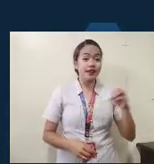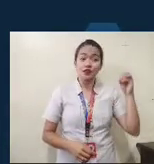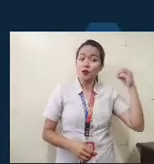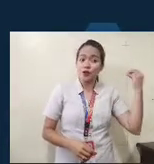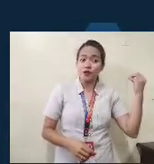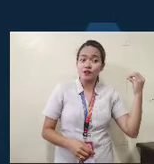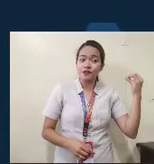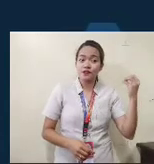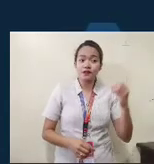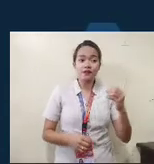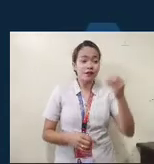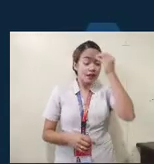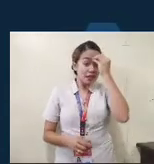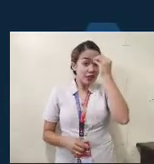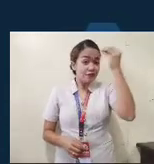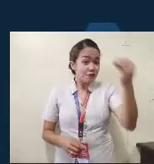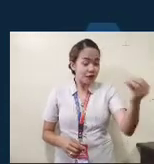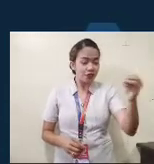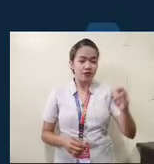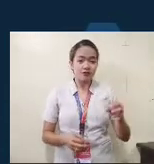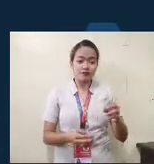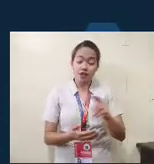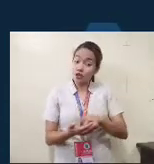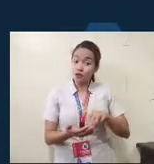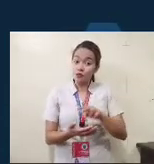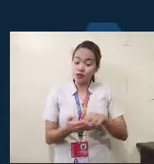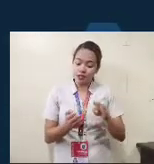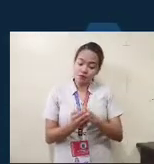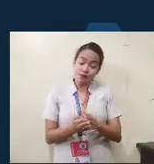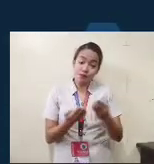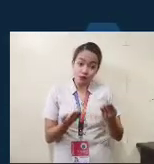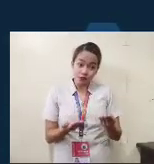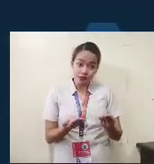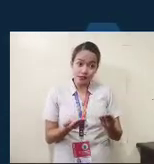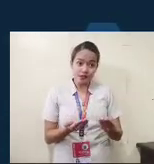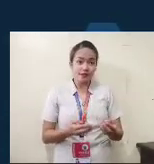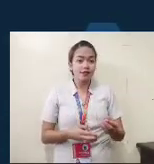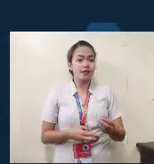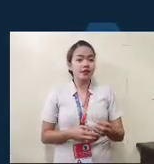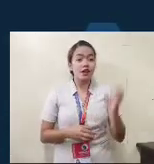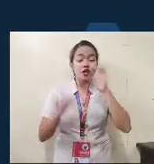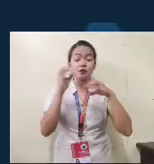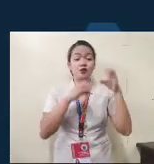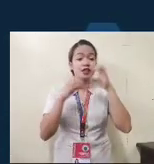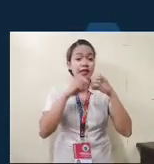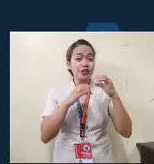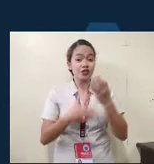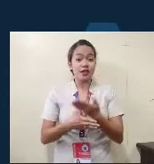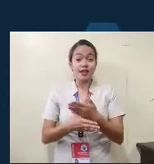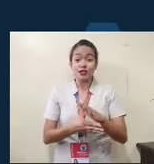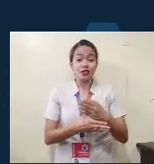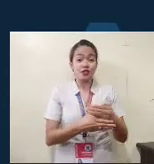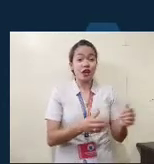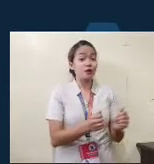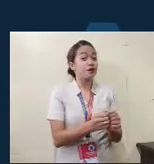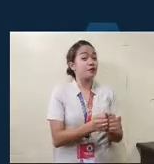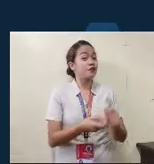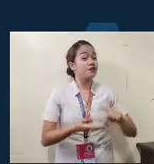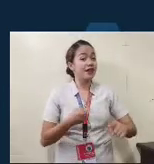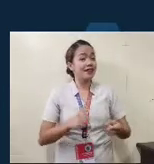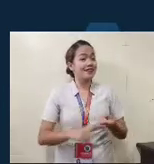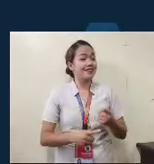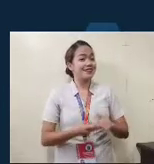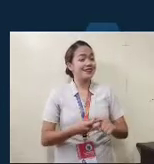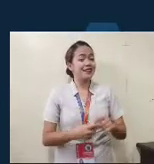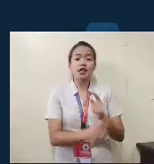devices, and etc. Information such as reading books, communication,